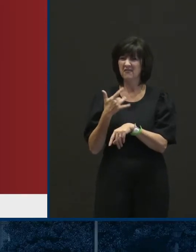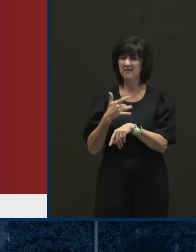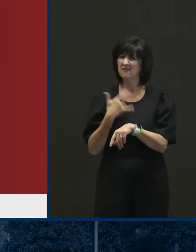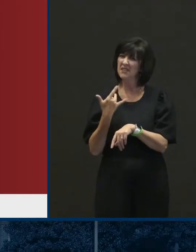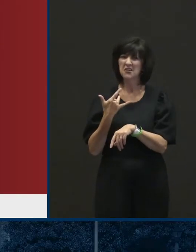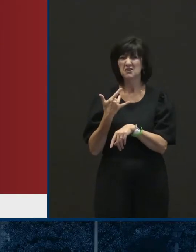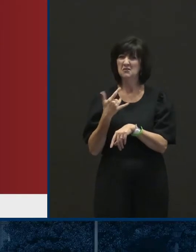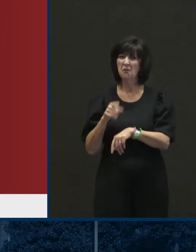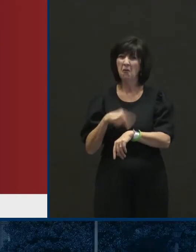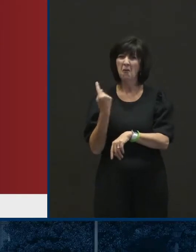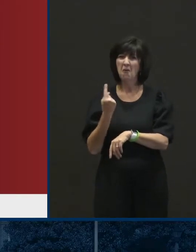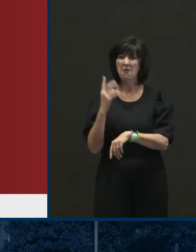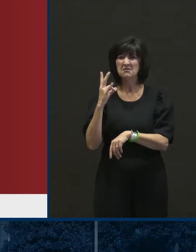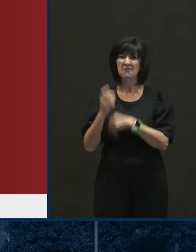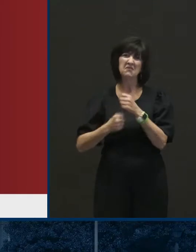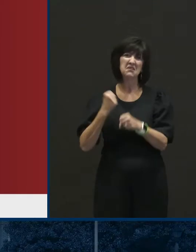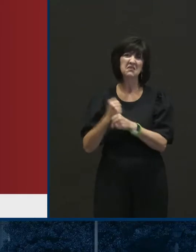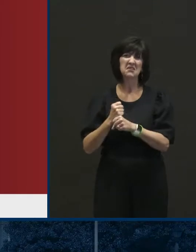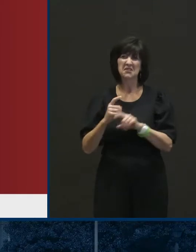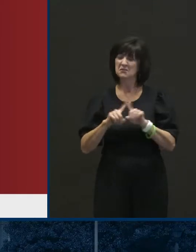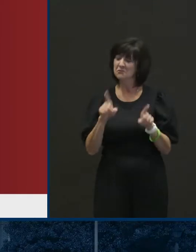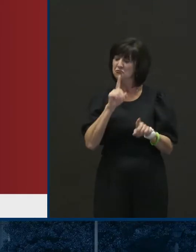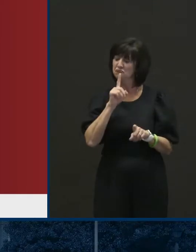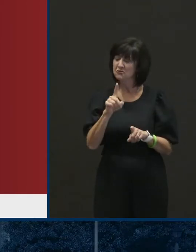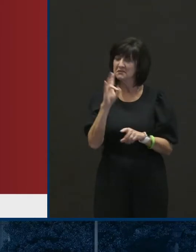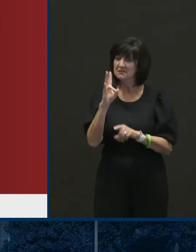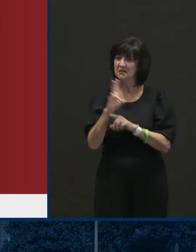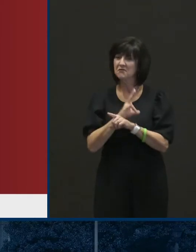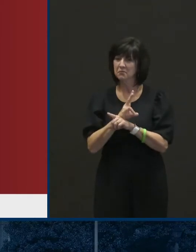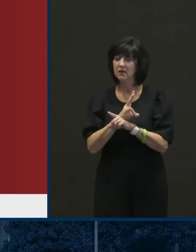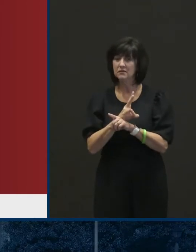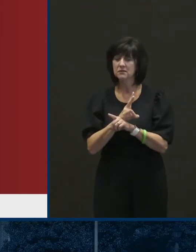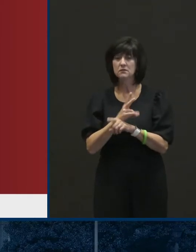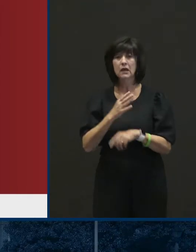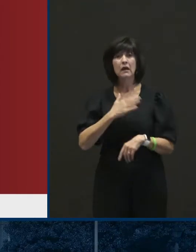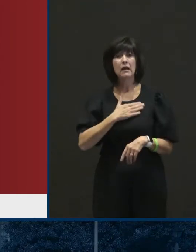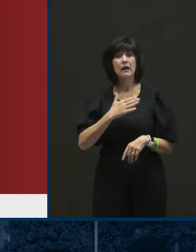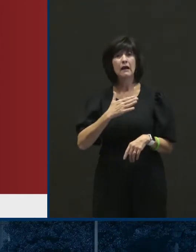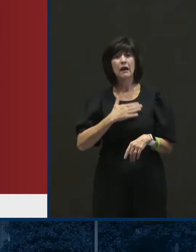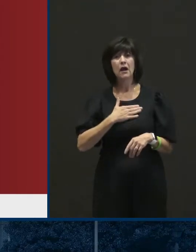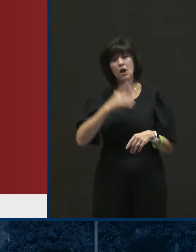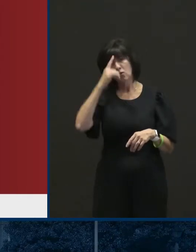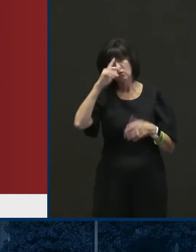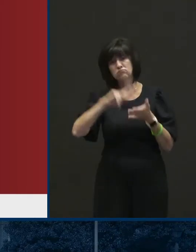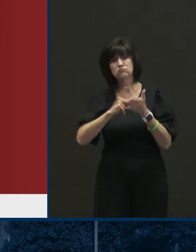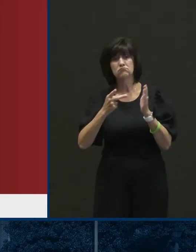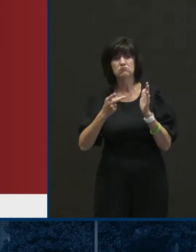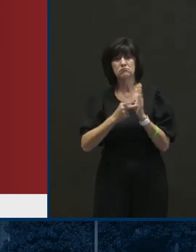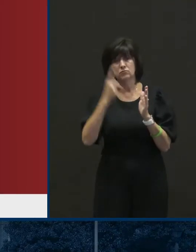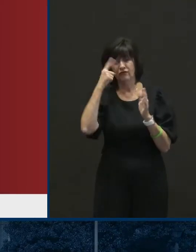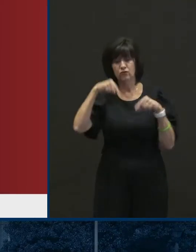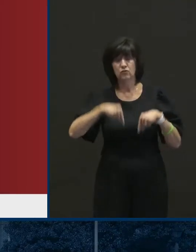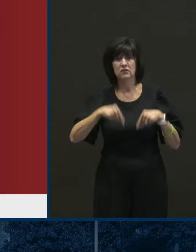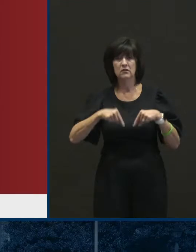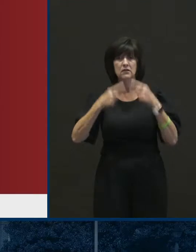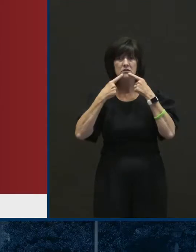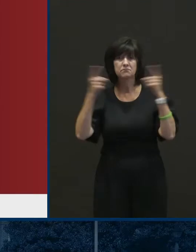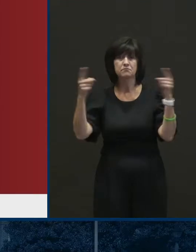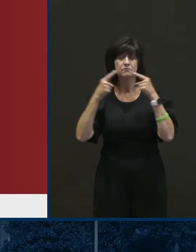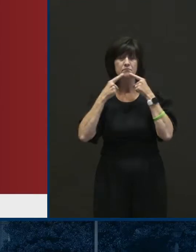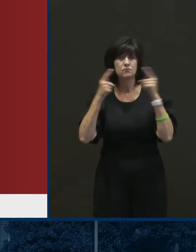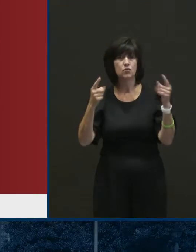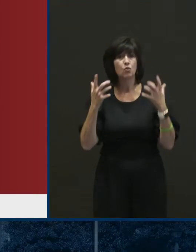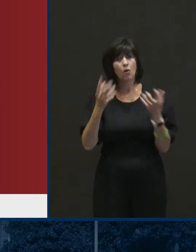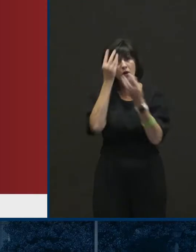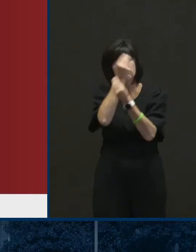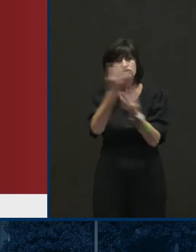that. One of the main functions of these press conferences is to keep everyone up to date on the situation in the ground in our state